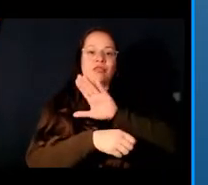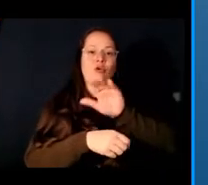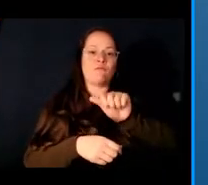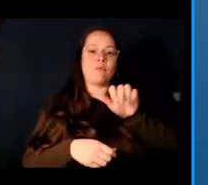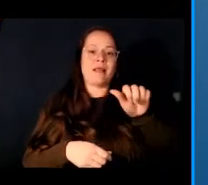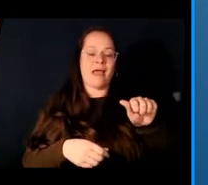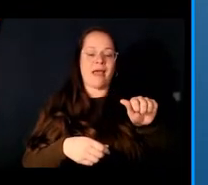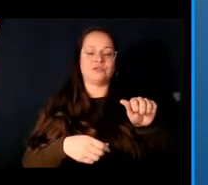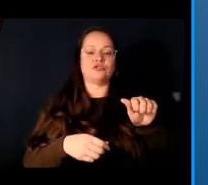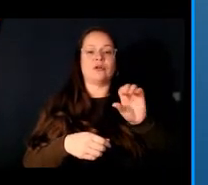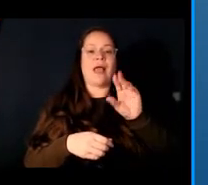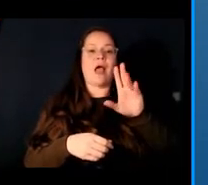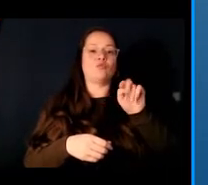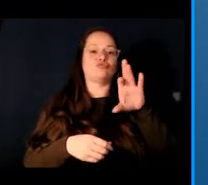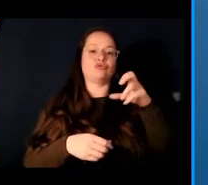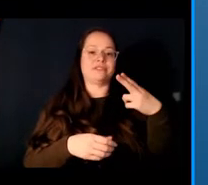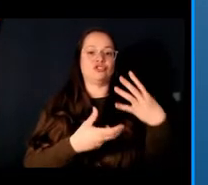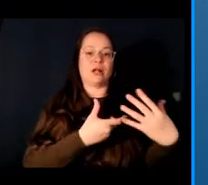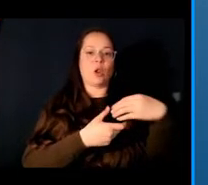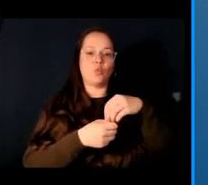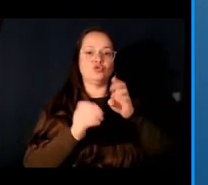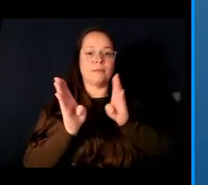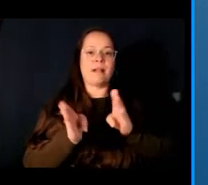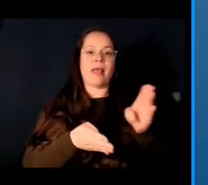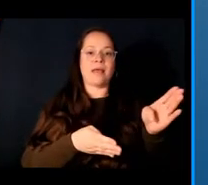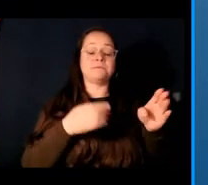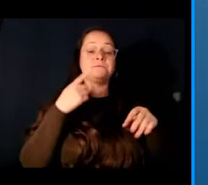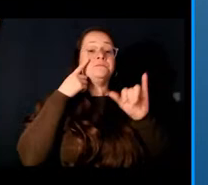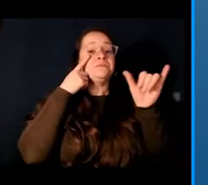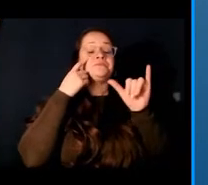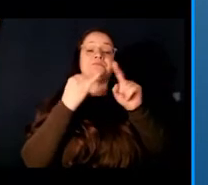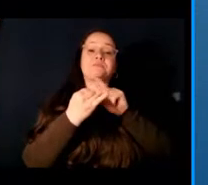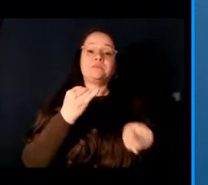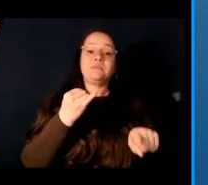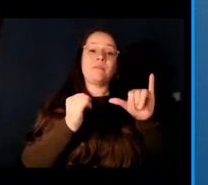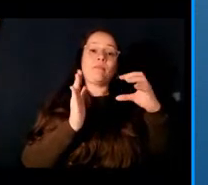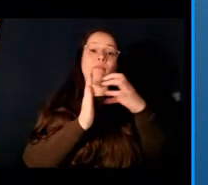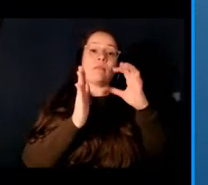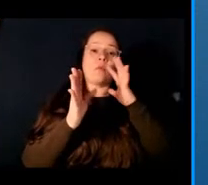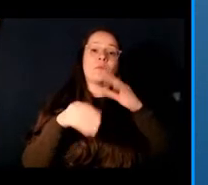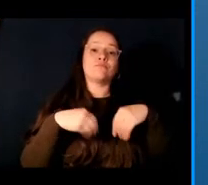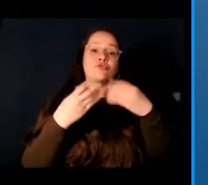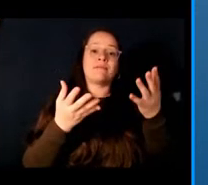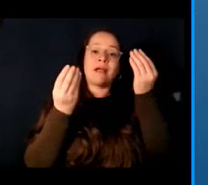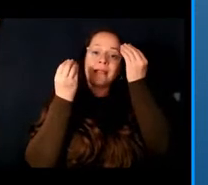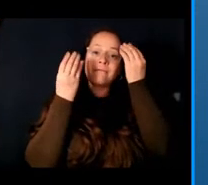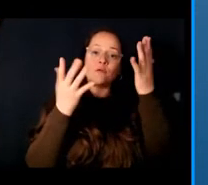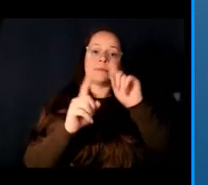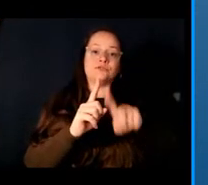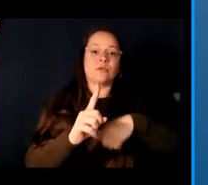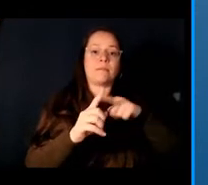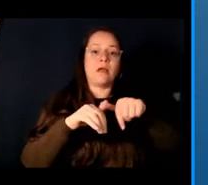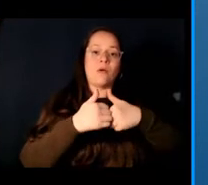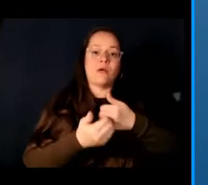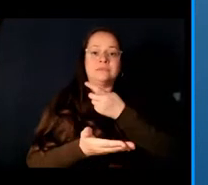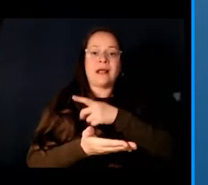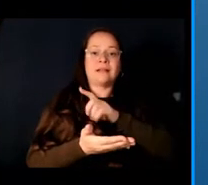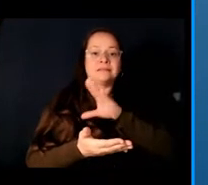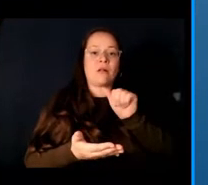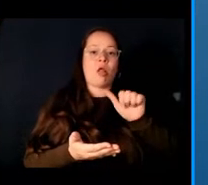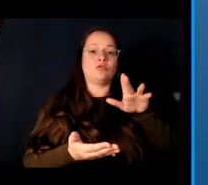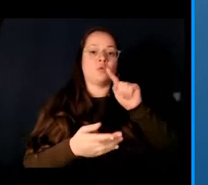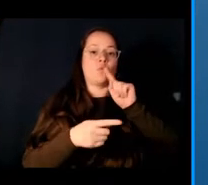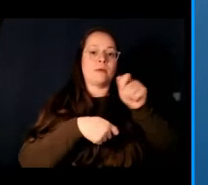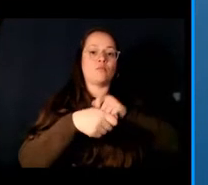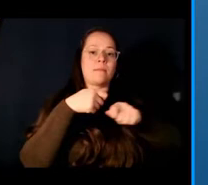Outreach and inclusion plan and finally this section provides information about how delegates and alternates are